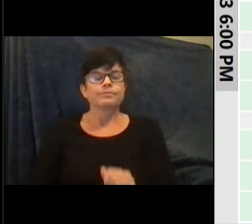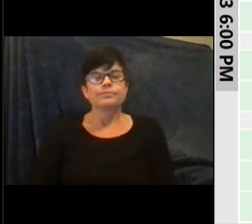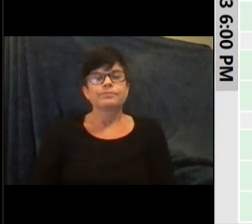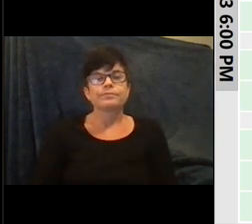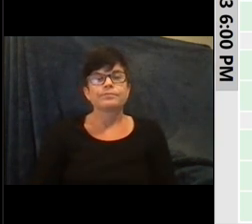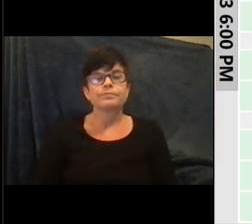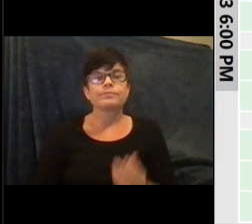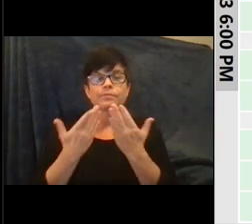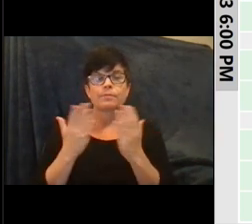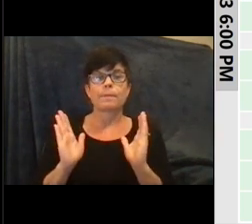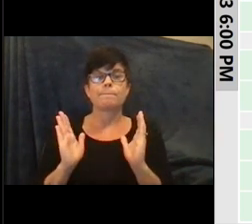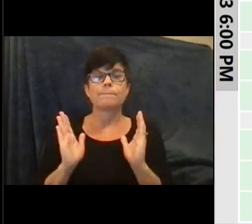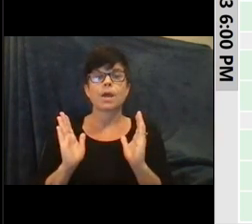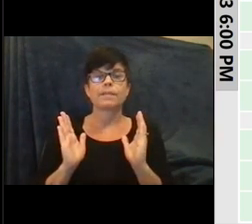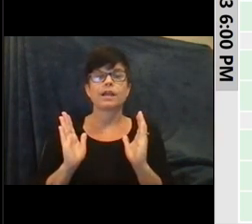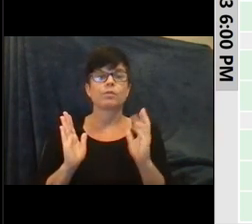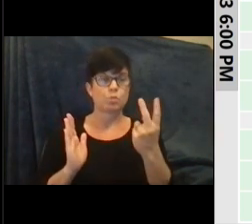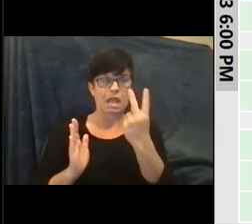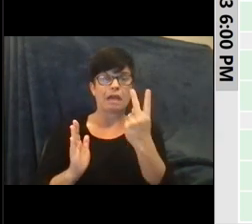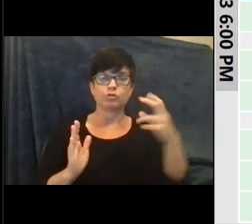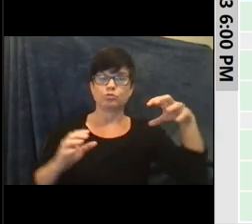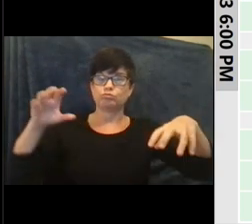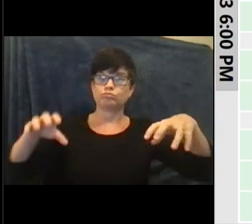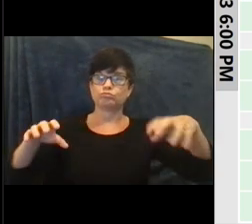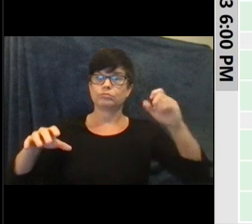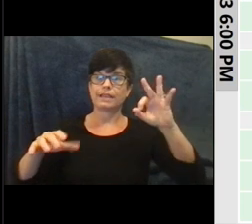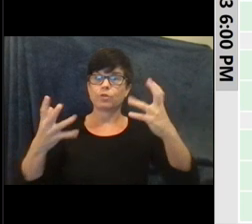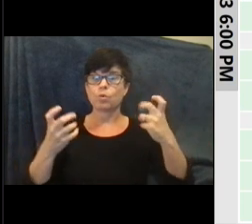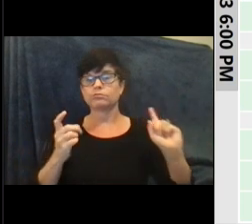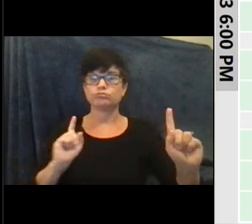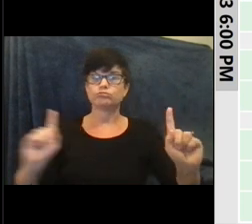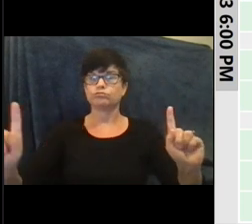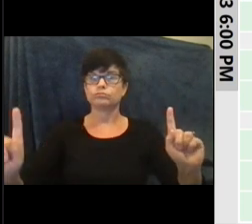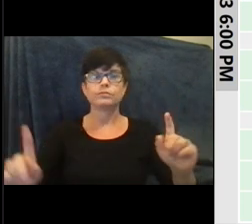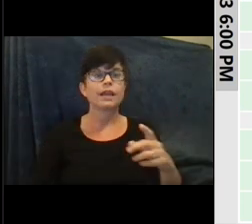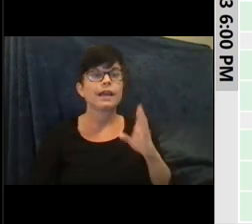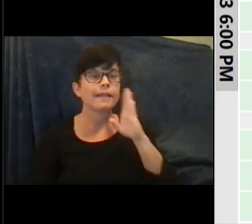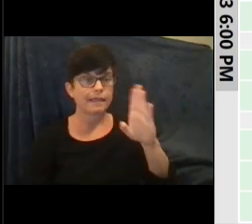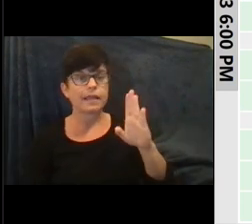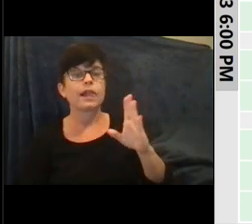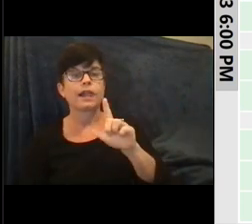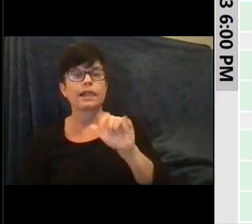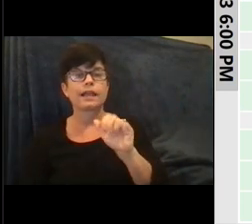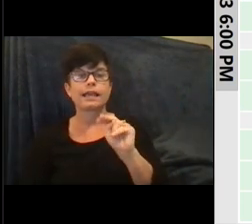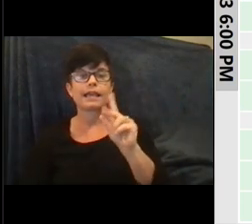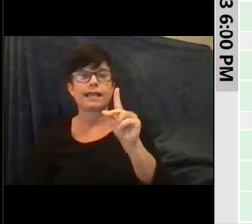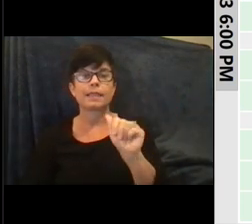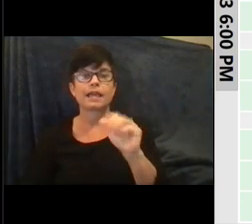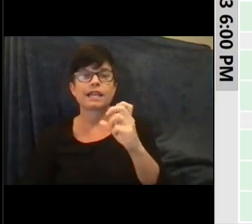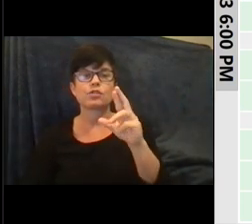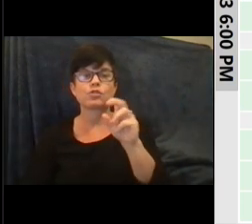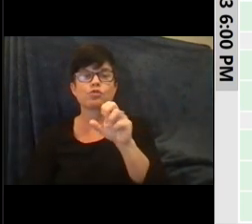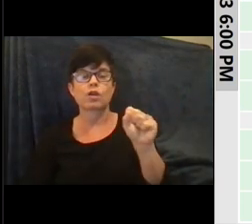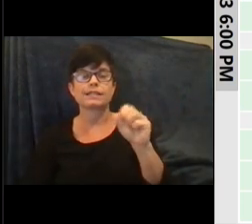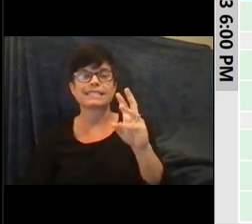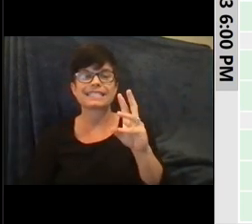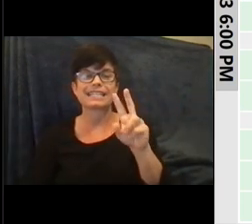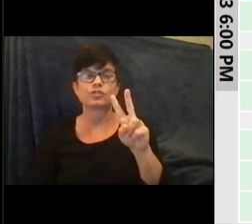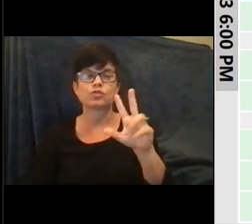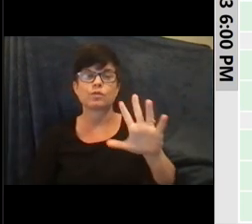And we do have two podiums if anybody else wants to get up. Hi, Linda Cross, 625 Casa Loma Boulevard,